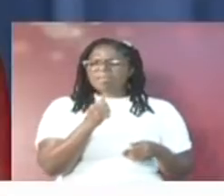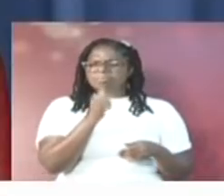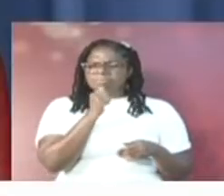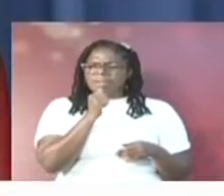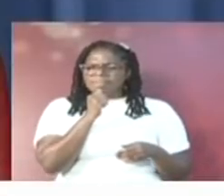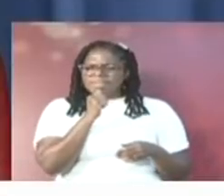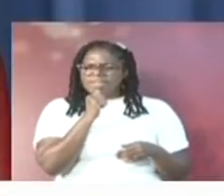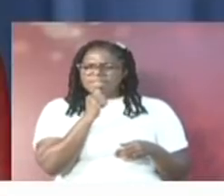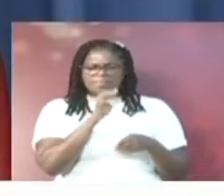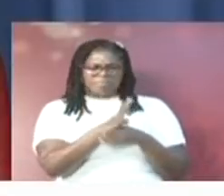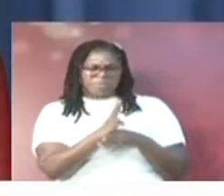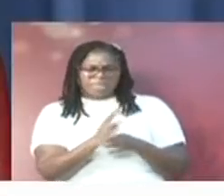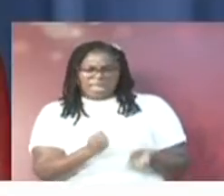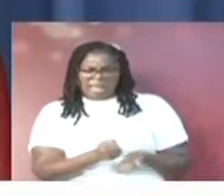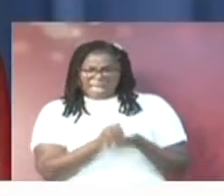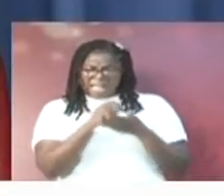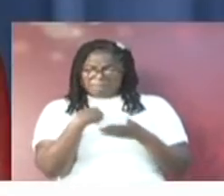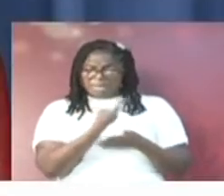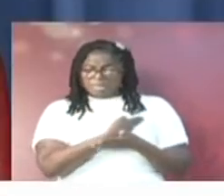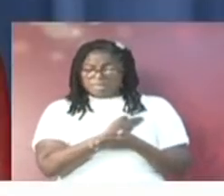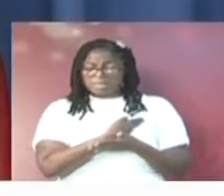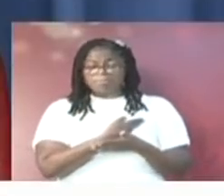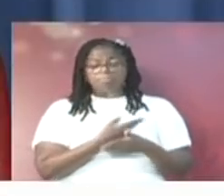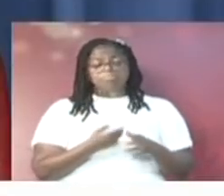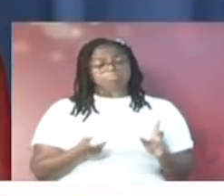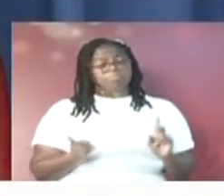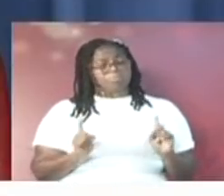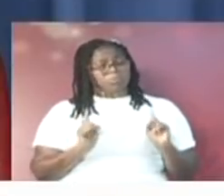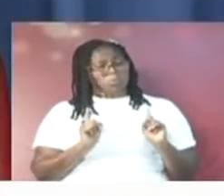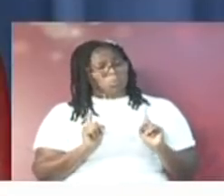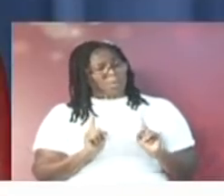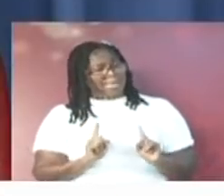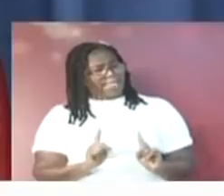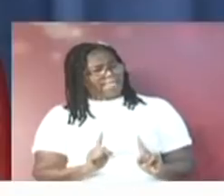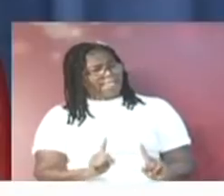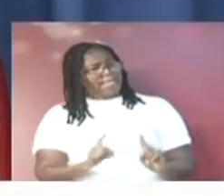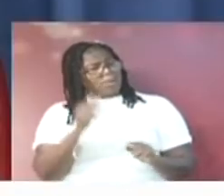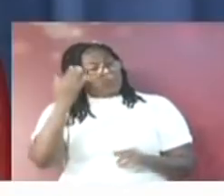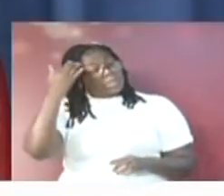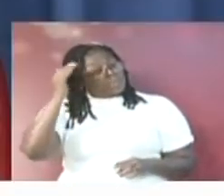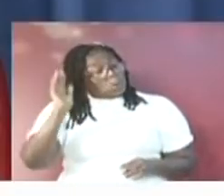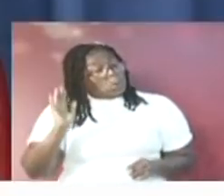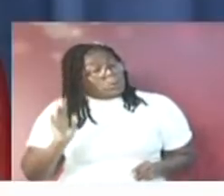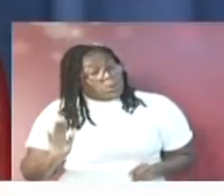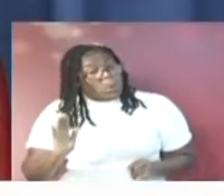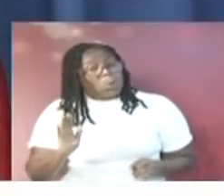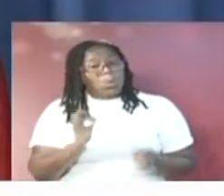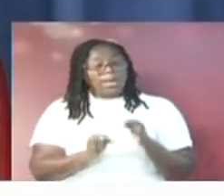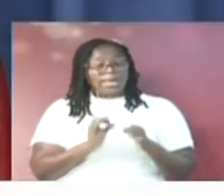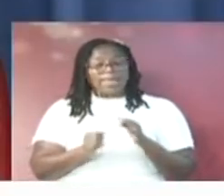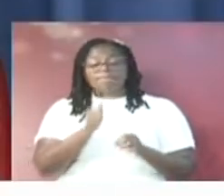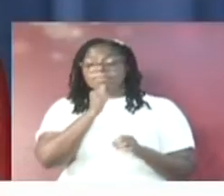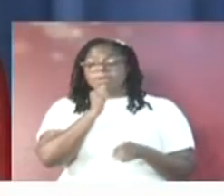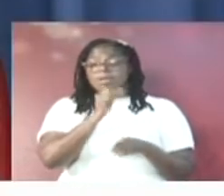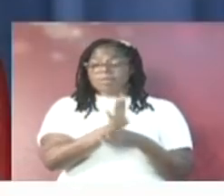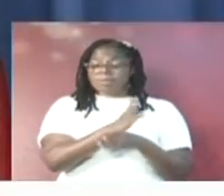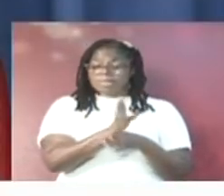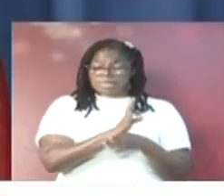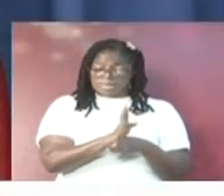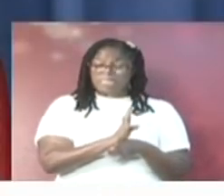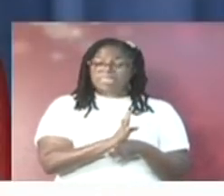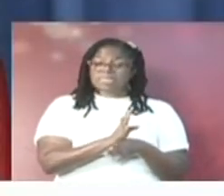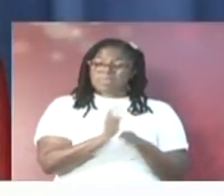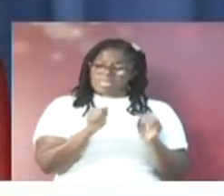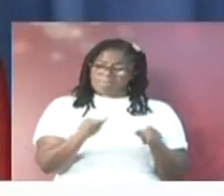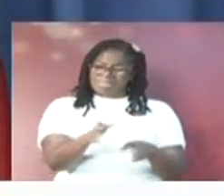we know of no situation where the private sector, as of today, has been able to access, because they will have the same problem or worse